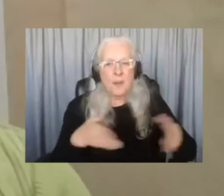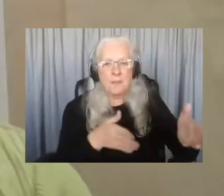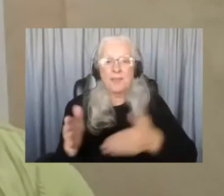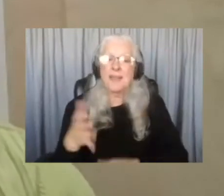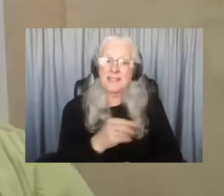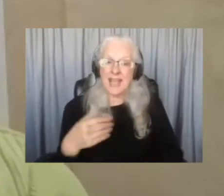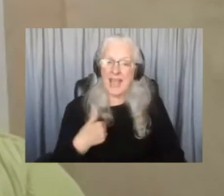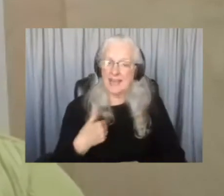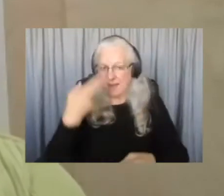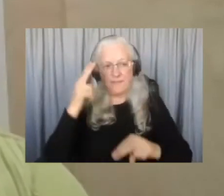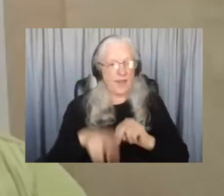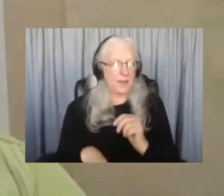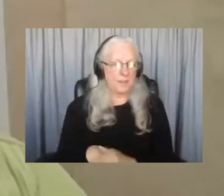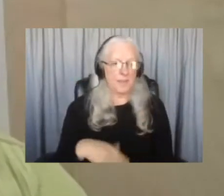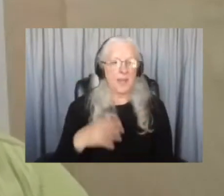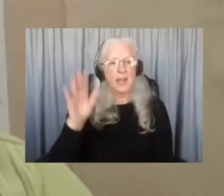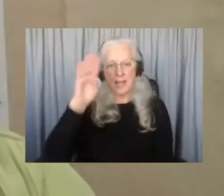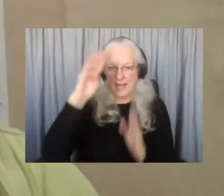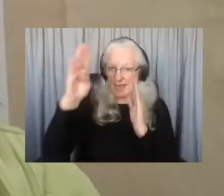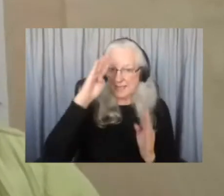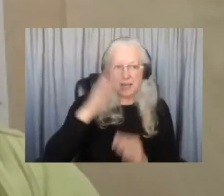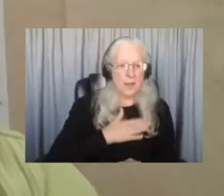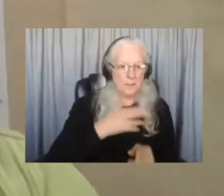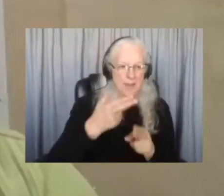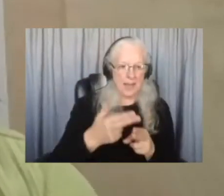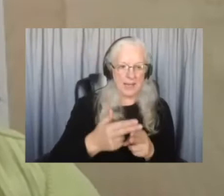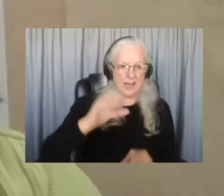Shirley, Desjarlais, Siye,